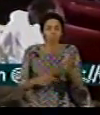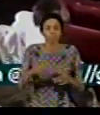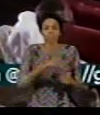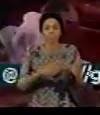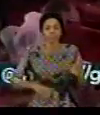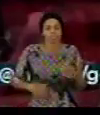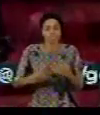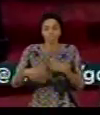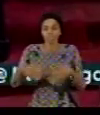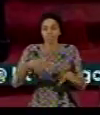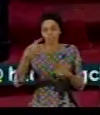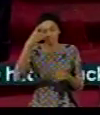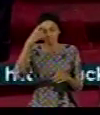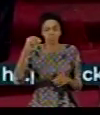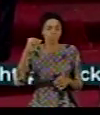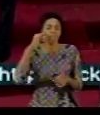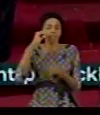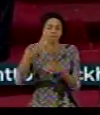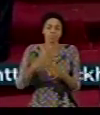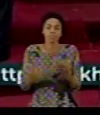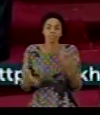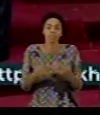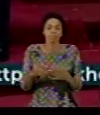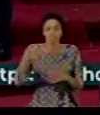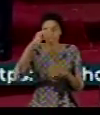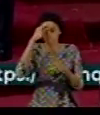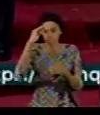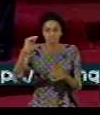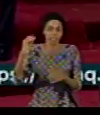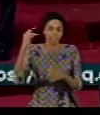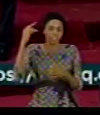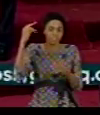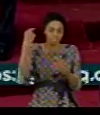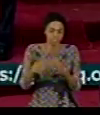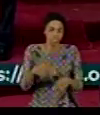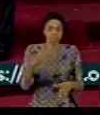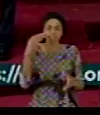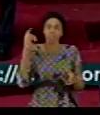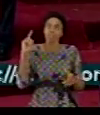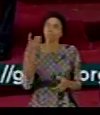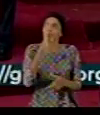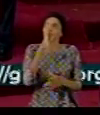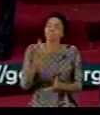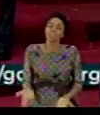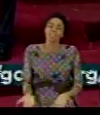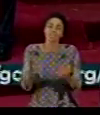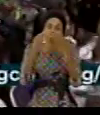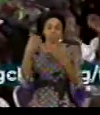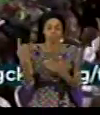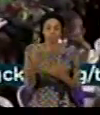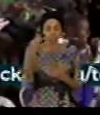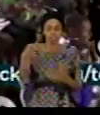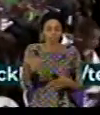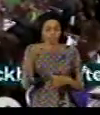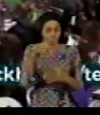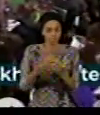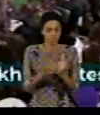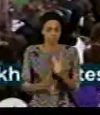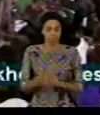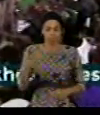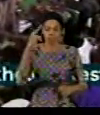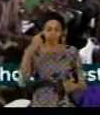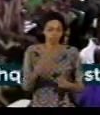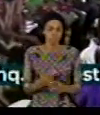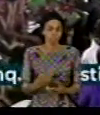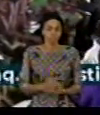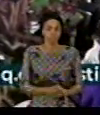me. I said, may his name alone be highly exalted forever in Jesus' name. Amen. Doctor,